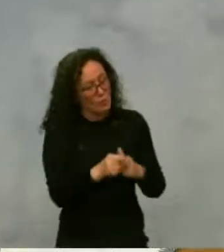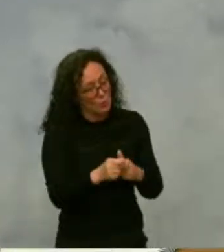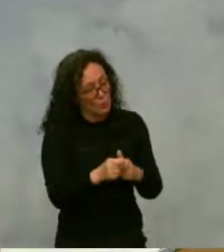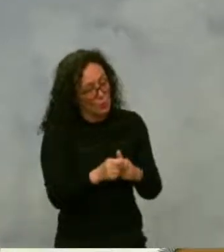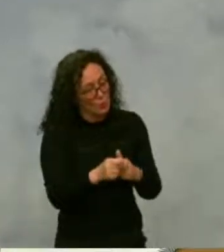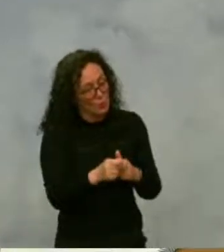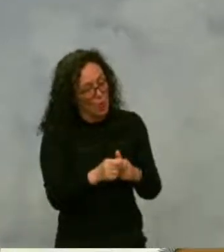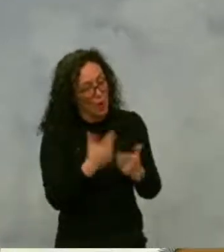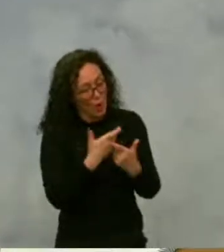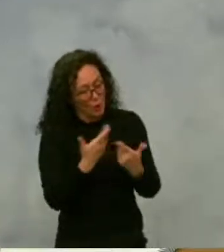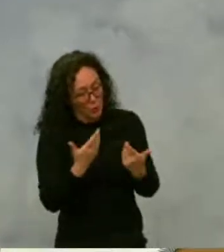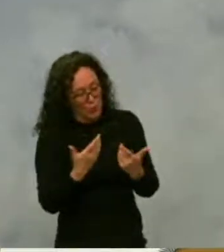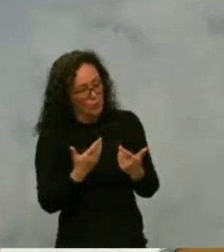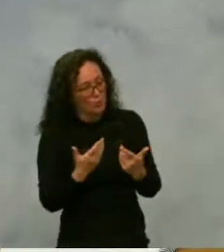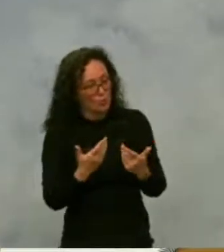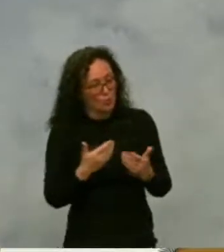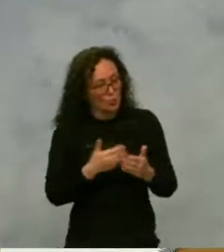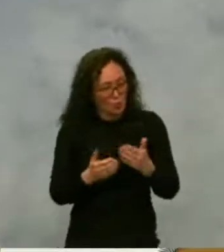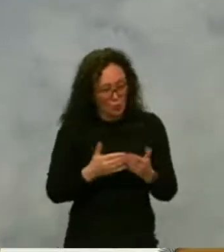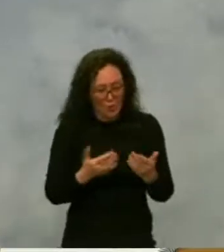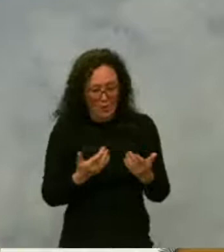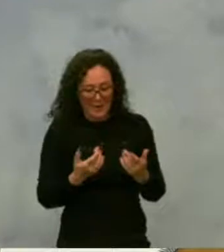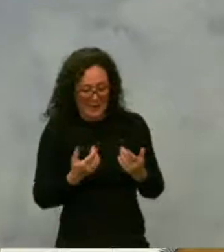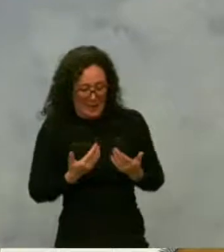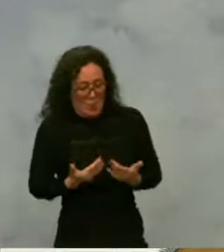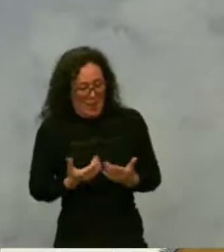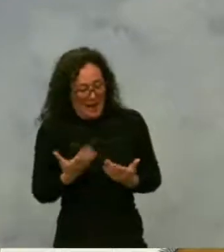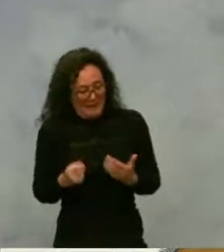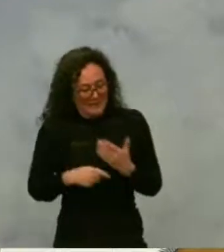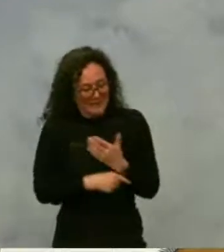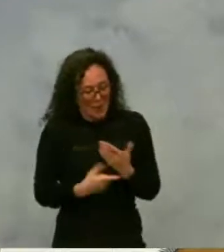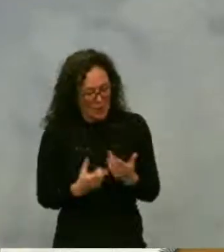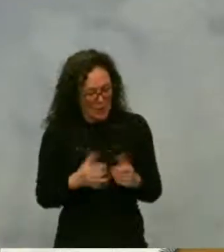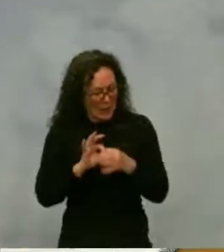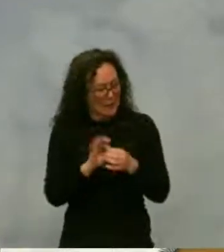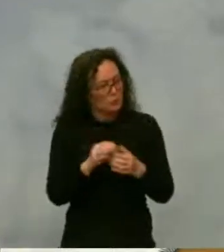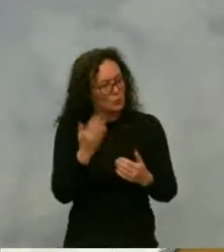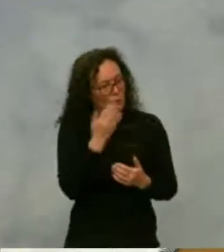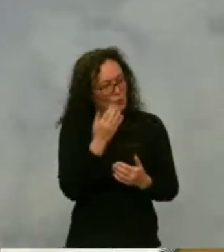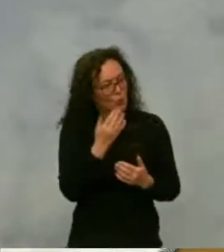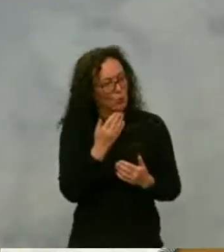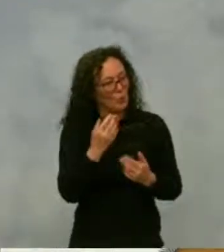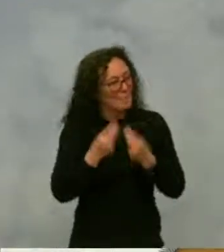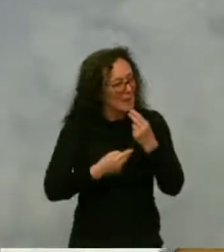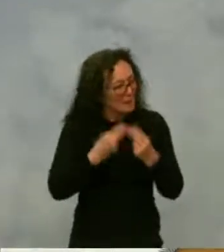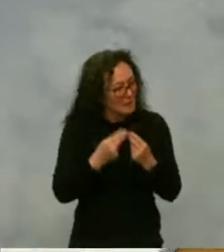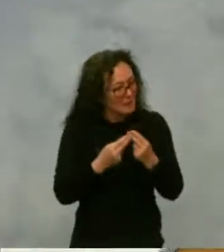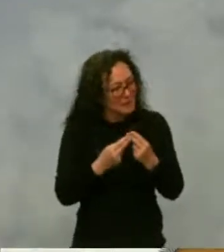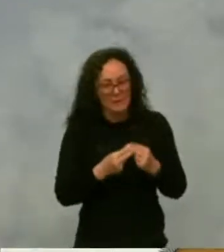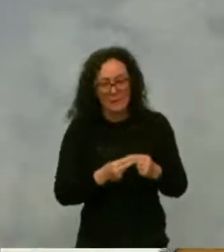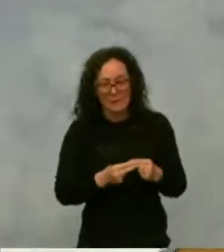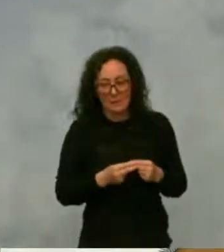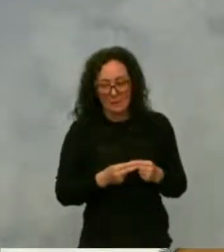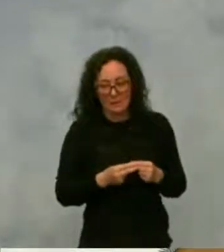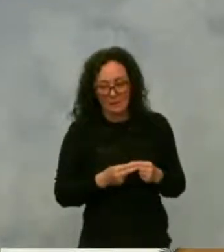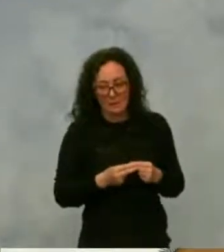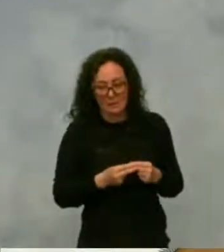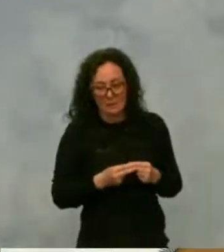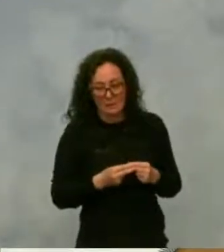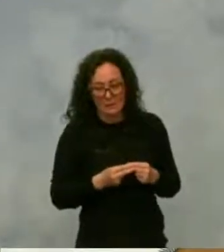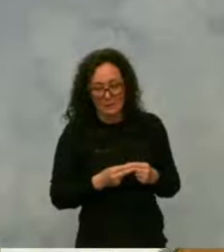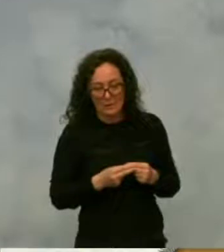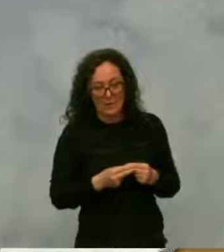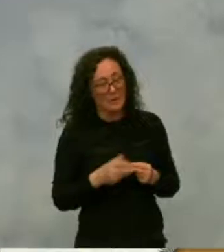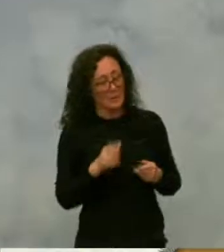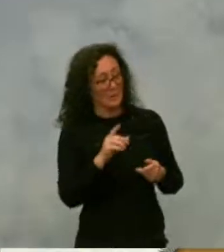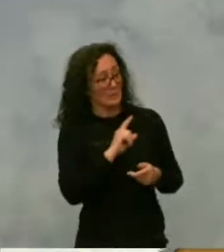debt there in relation to free school meals. And as you say, obviously, children obviously will receive a meal at school, should not be in